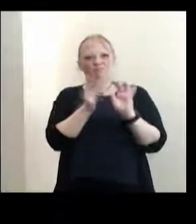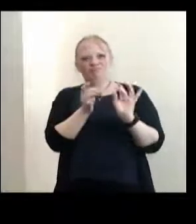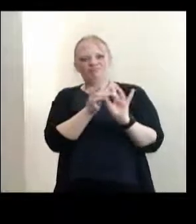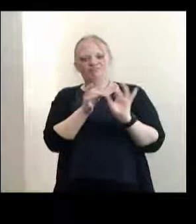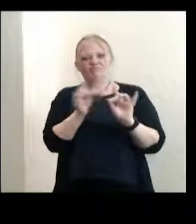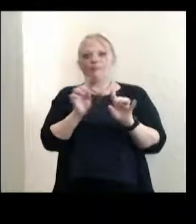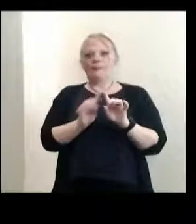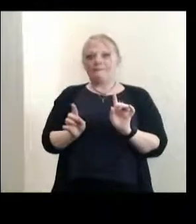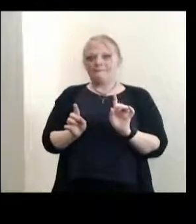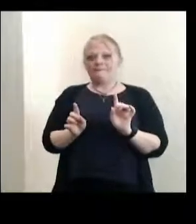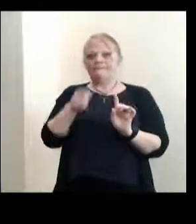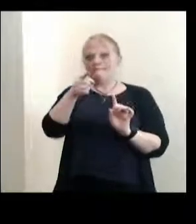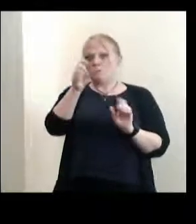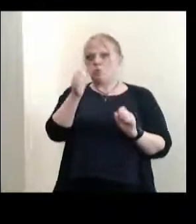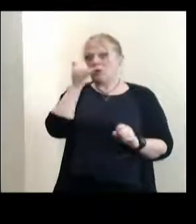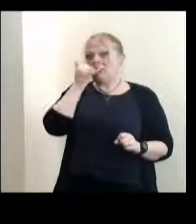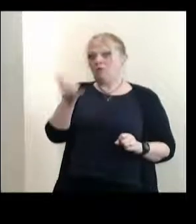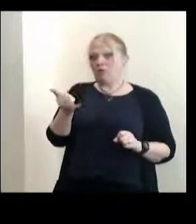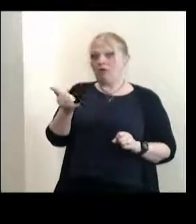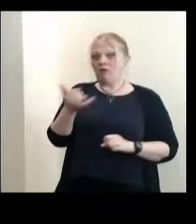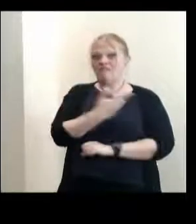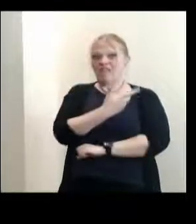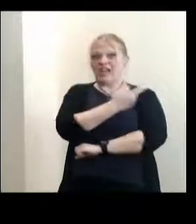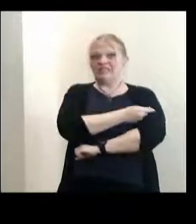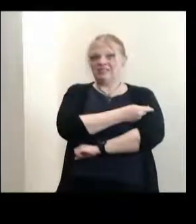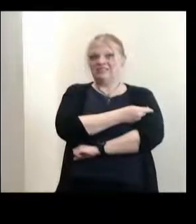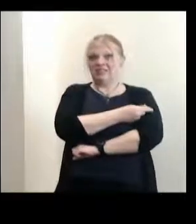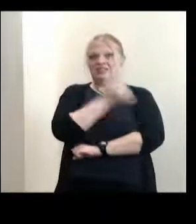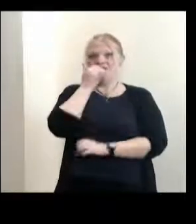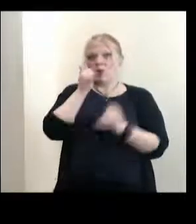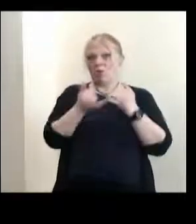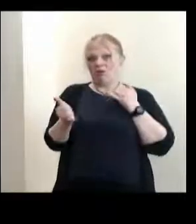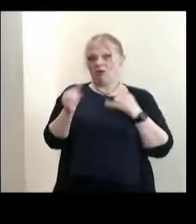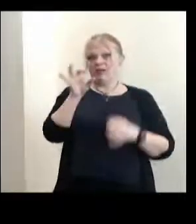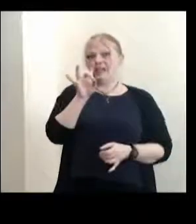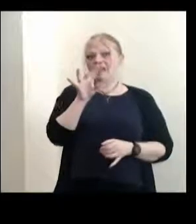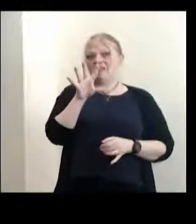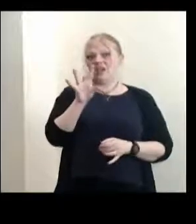However, you can call our vaccine hotline at